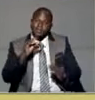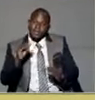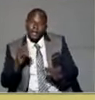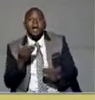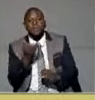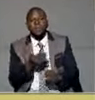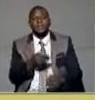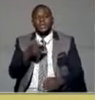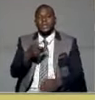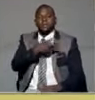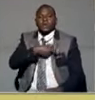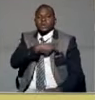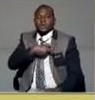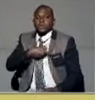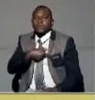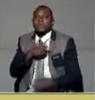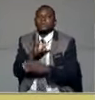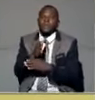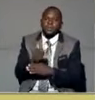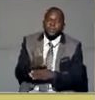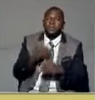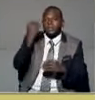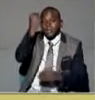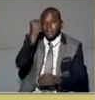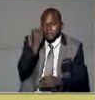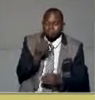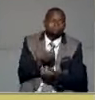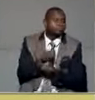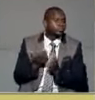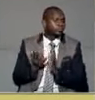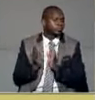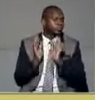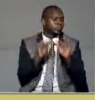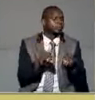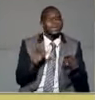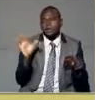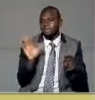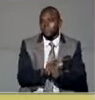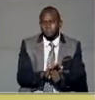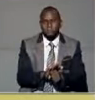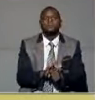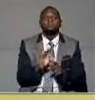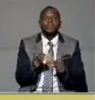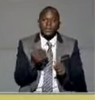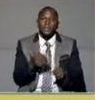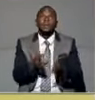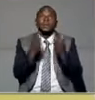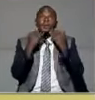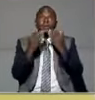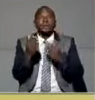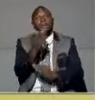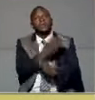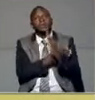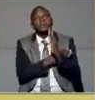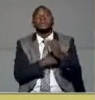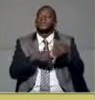many dignitaries, ministers, judges. The cathedral was full, mm. and we were thanking God,